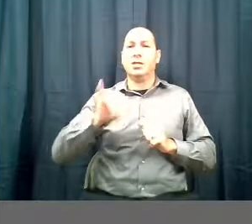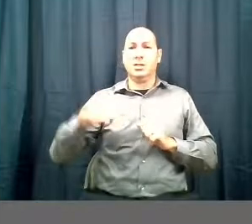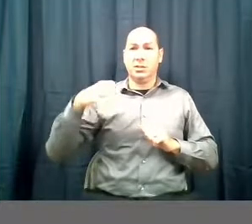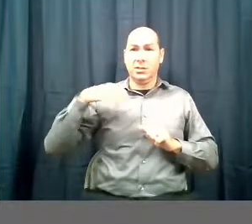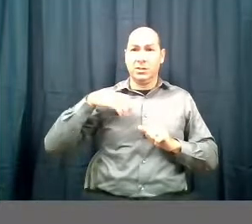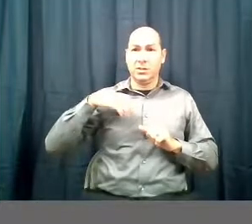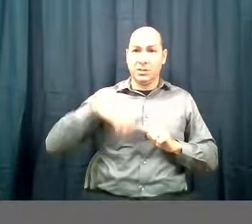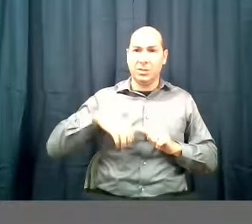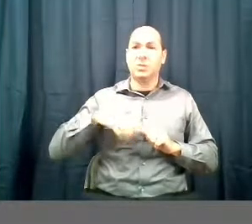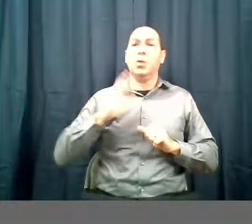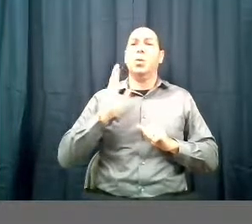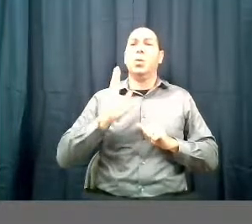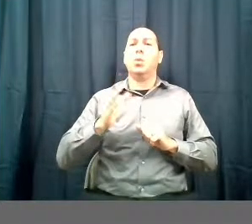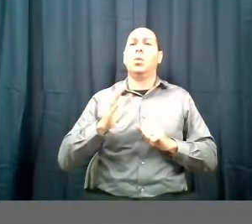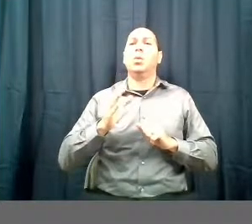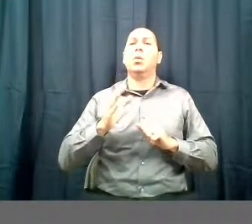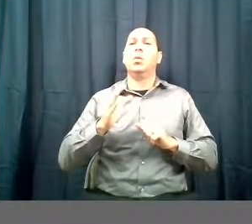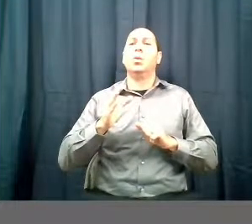economy rebounding.